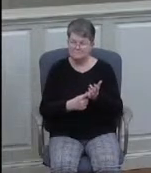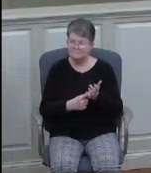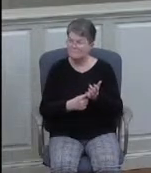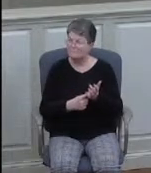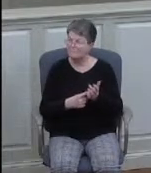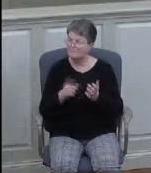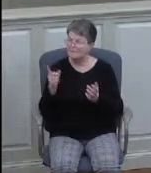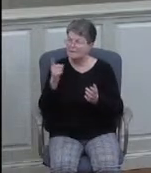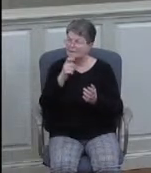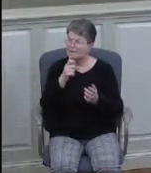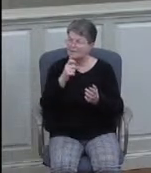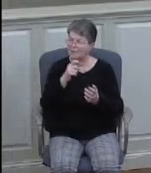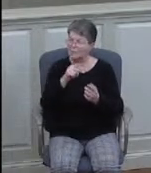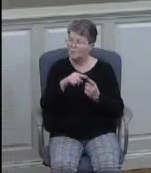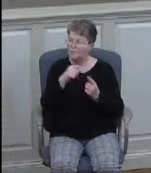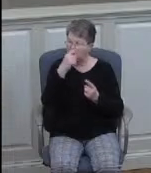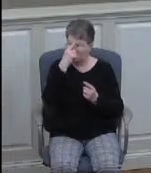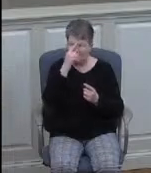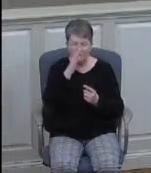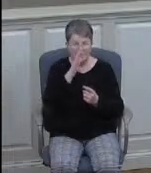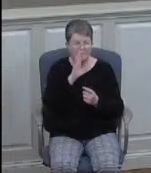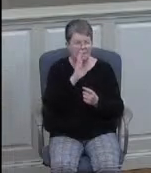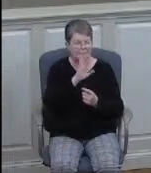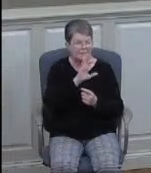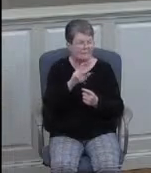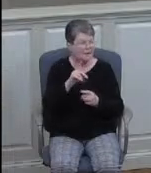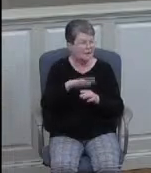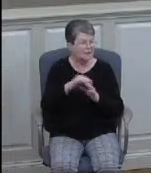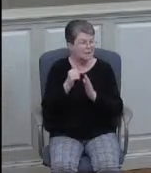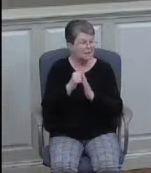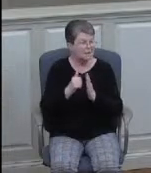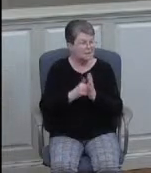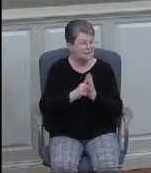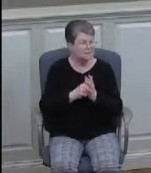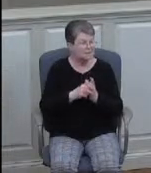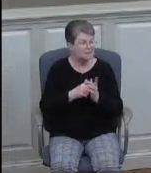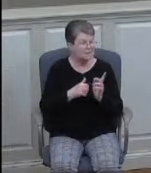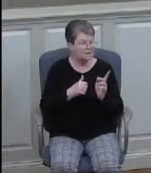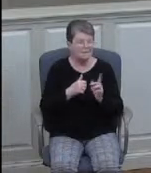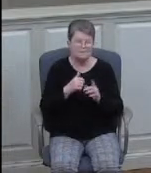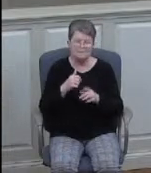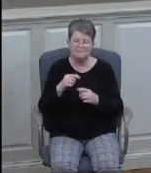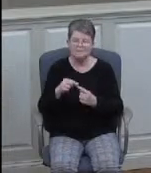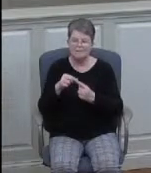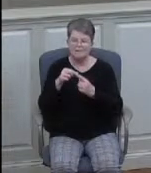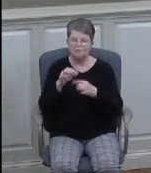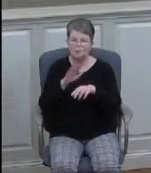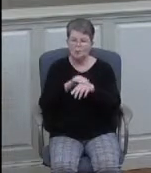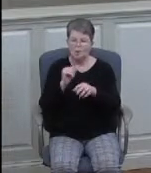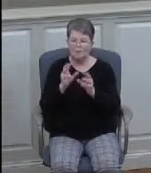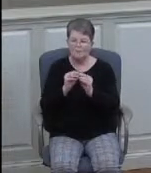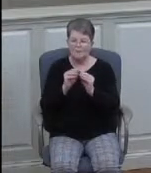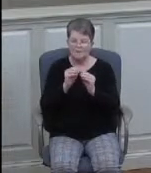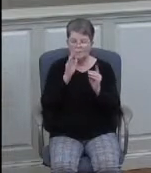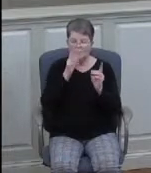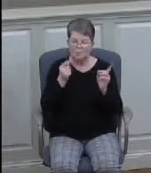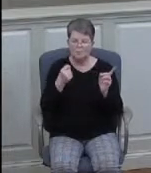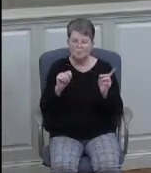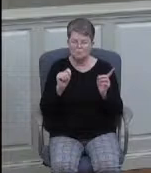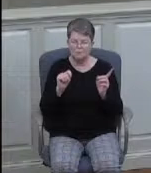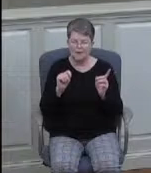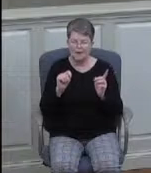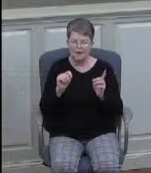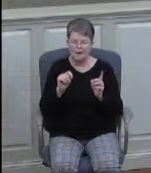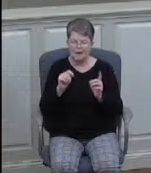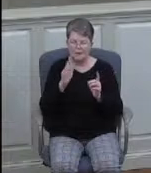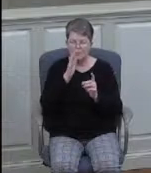When do we think this will be back on the agenda? Any idea? We will get with him, and this will be a special called meeting, and so we'll try to do that. We'll get